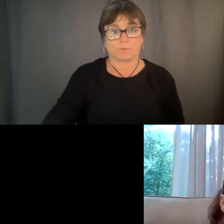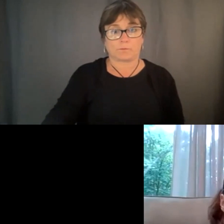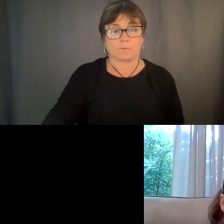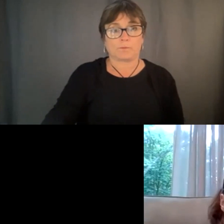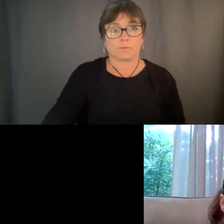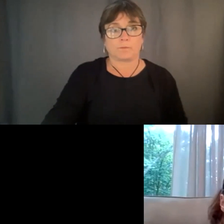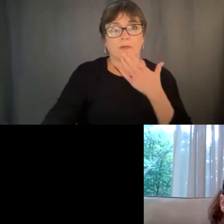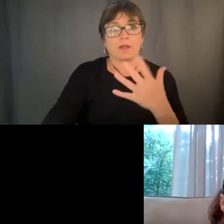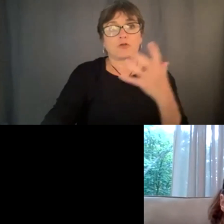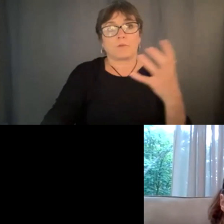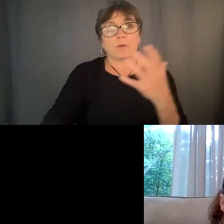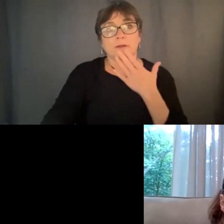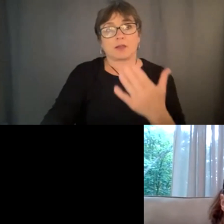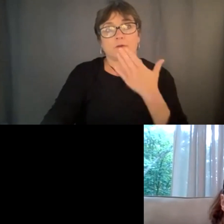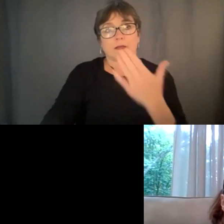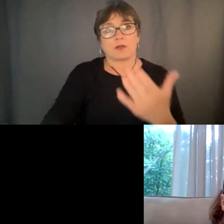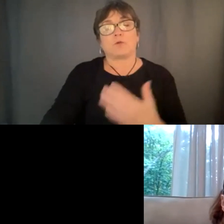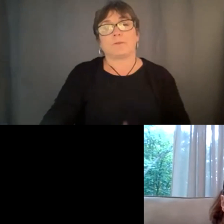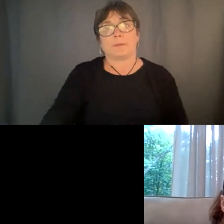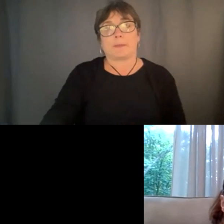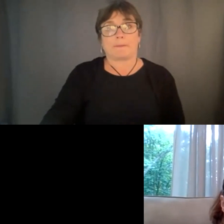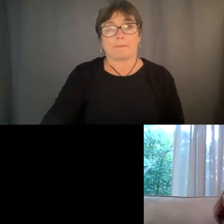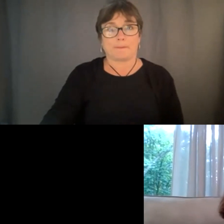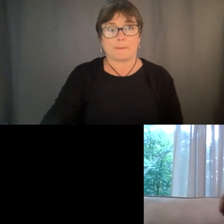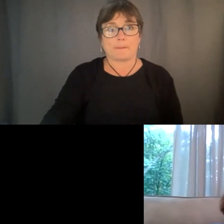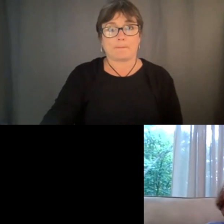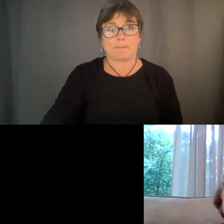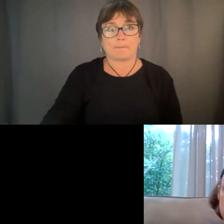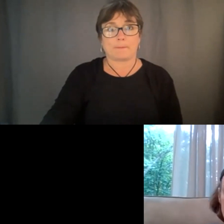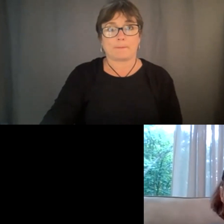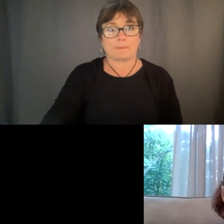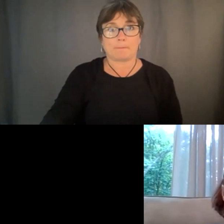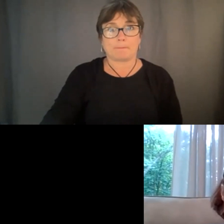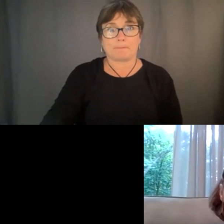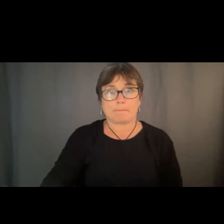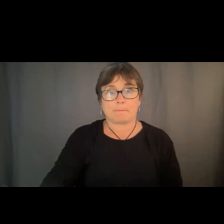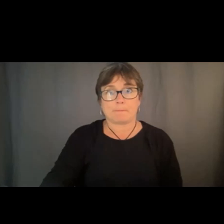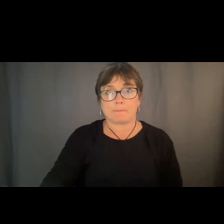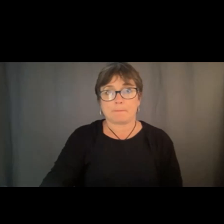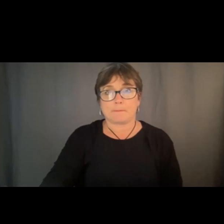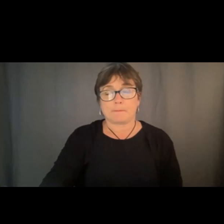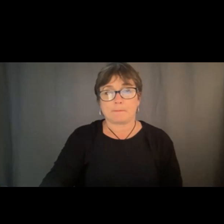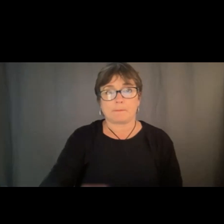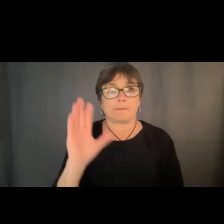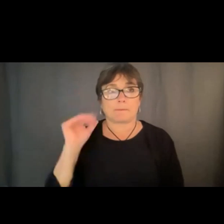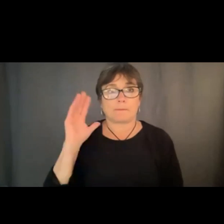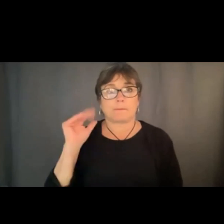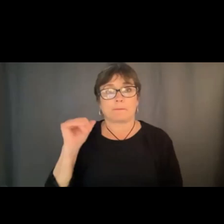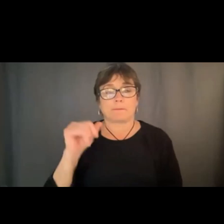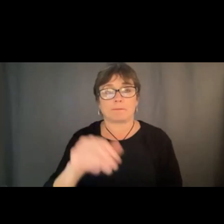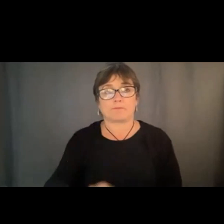Thank you so much. Thank you. Bye, everybody.